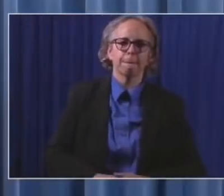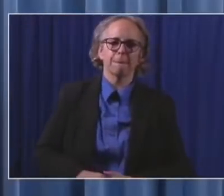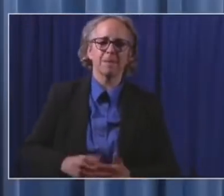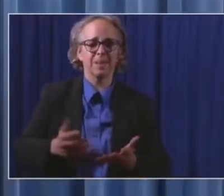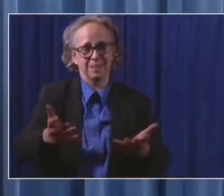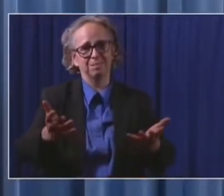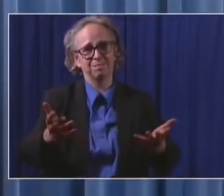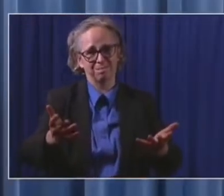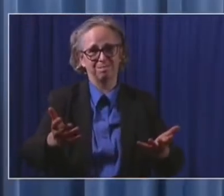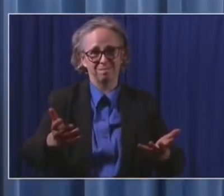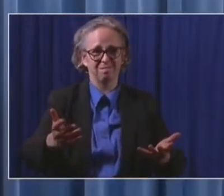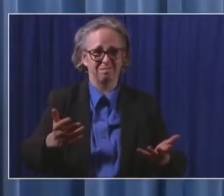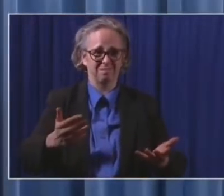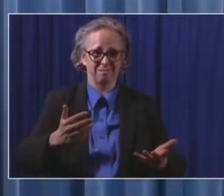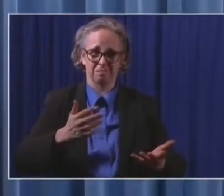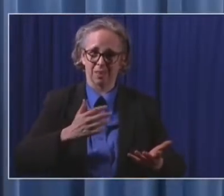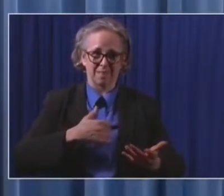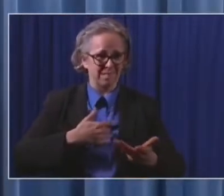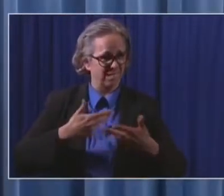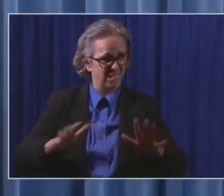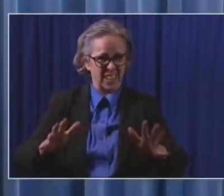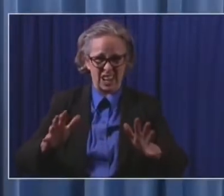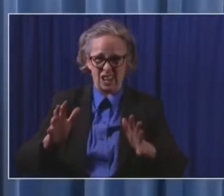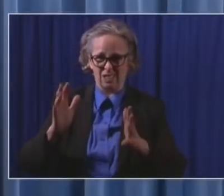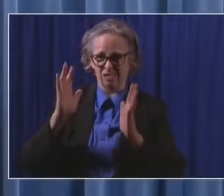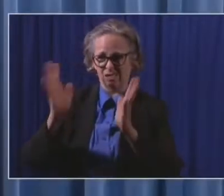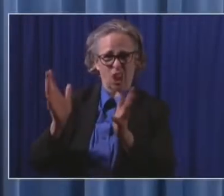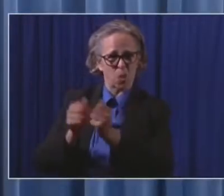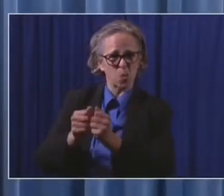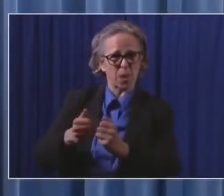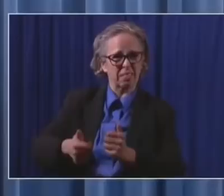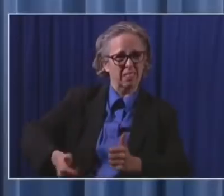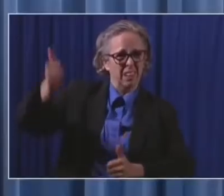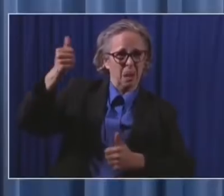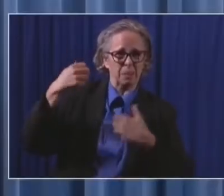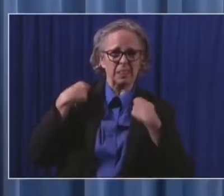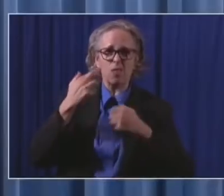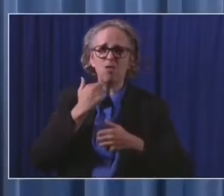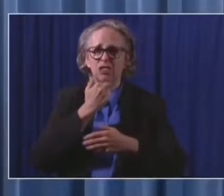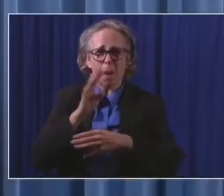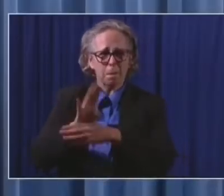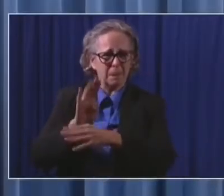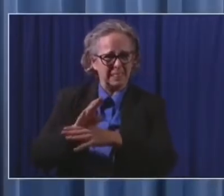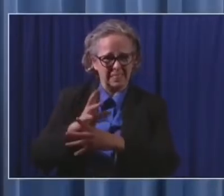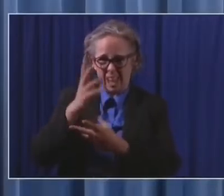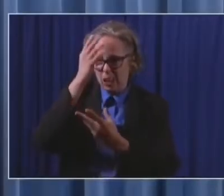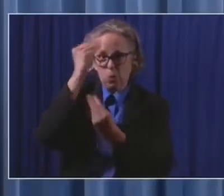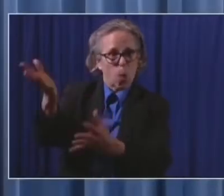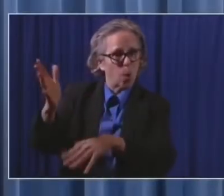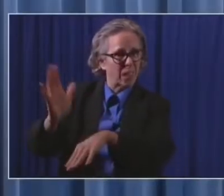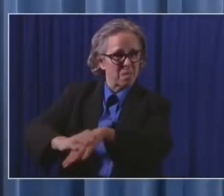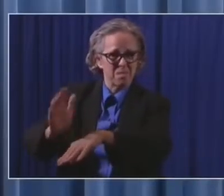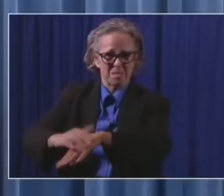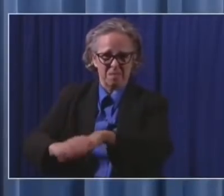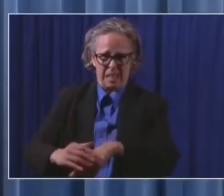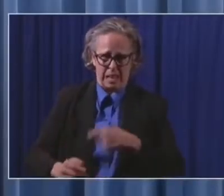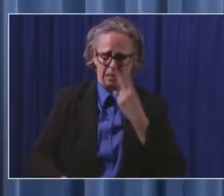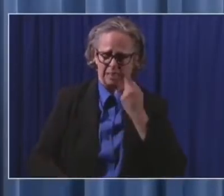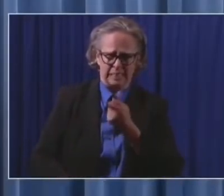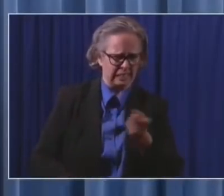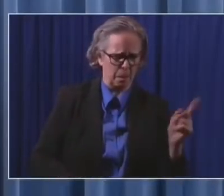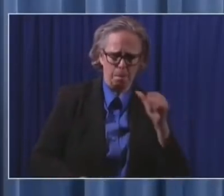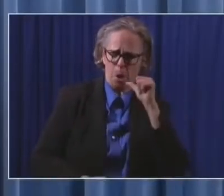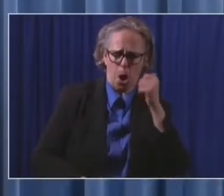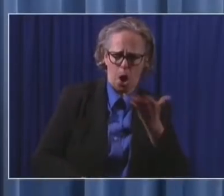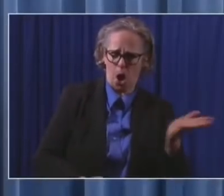Well, as I said, we had a discussion with representatives of the restaurant industry, and I frankly expressed to them my concern about what I